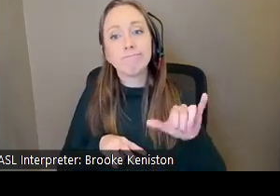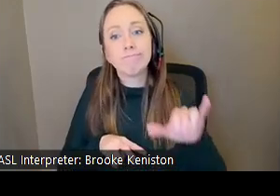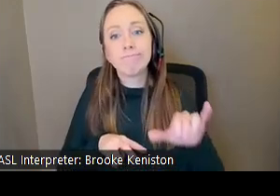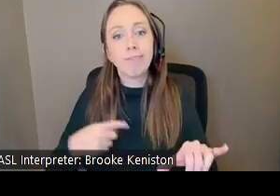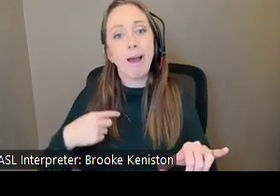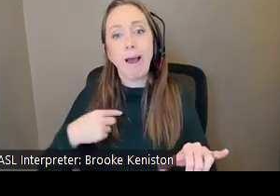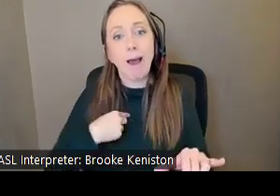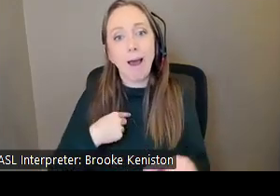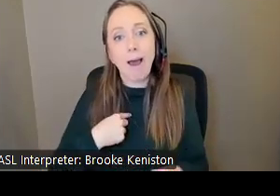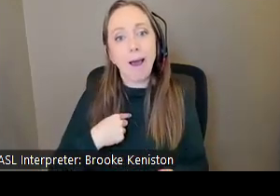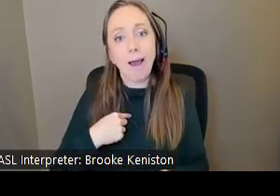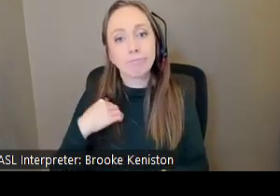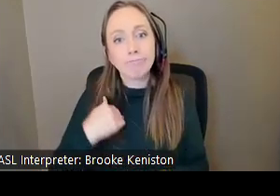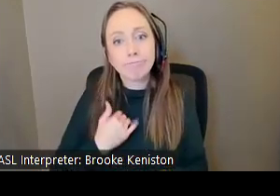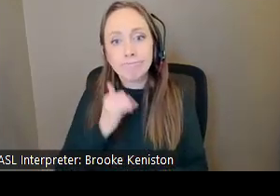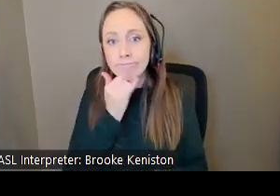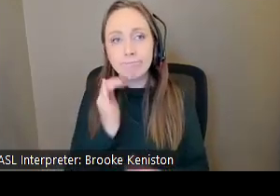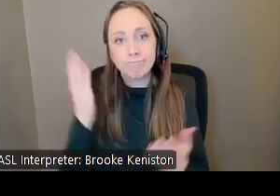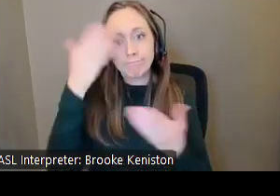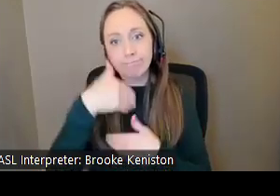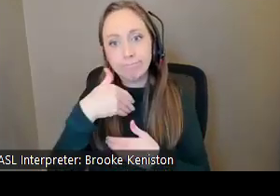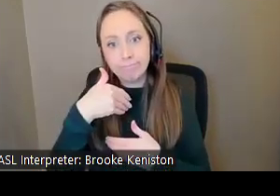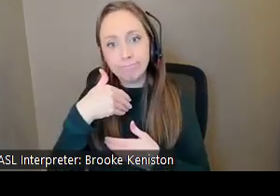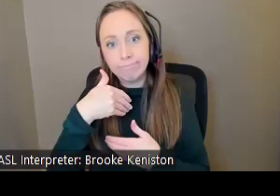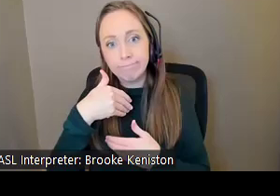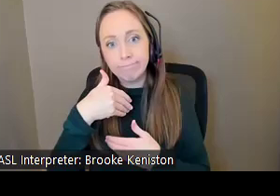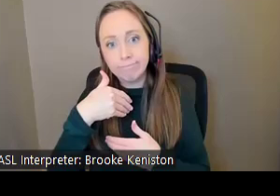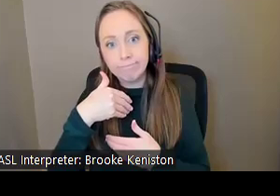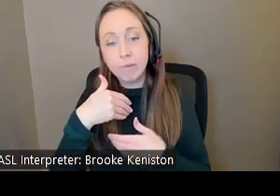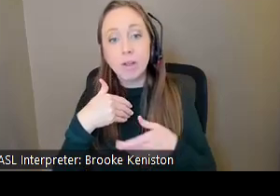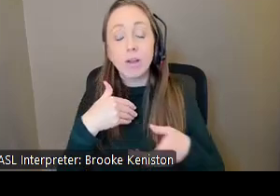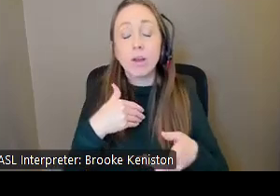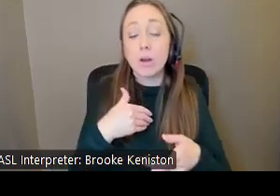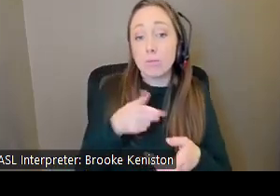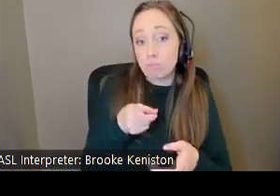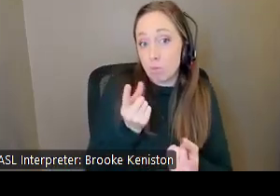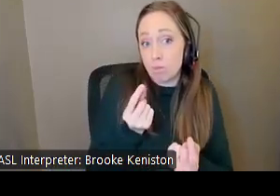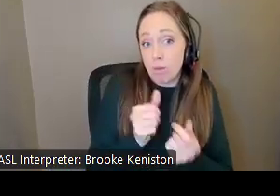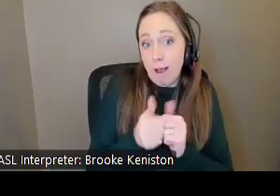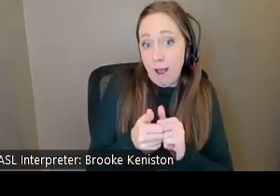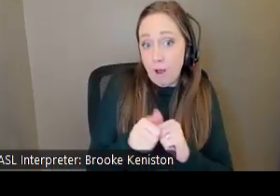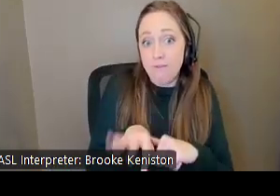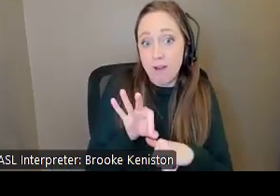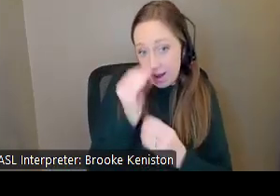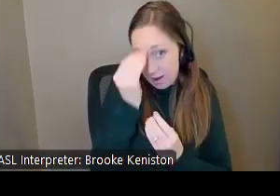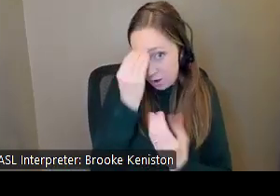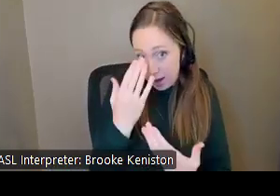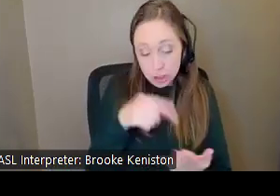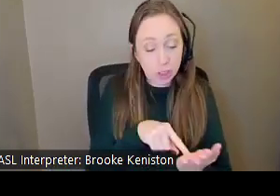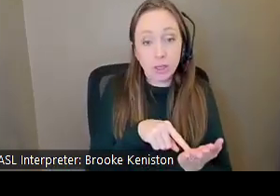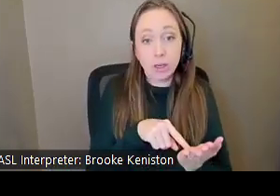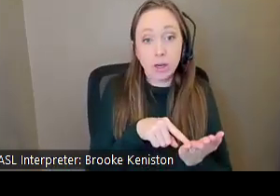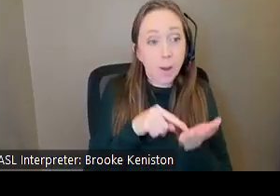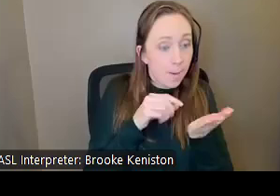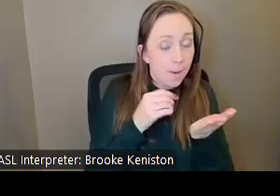the voice activated feature, and so that was shocking to me. But my bias, right? She's coming to clinic, she's